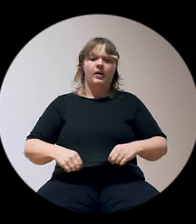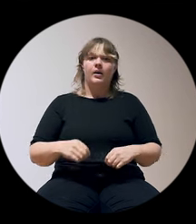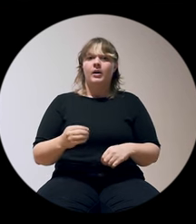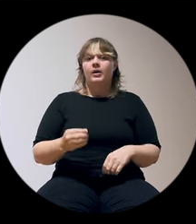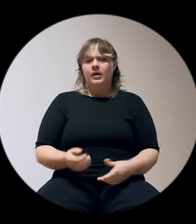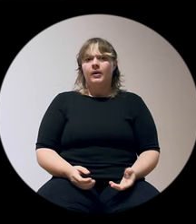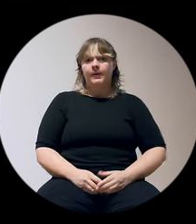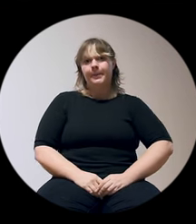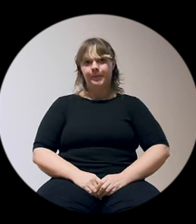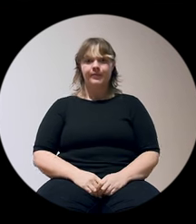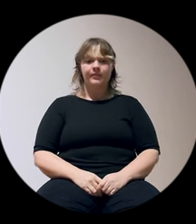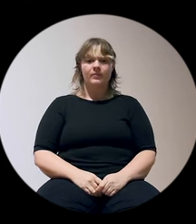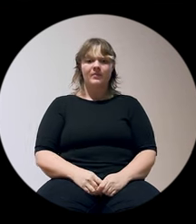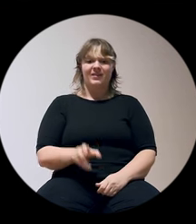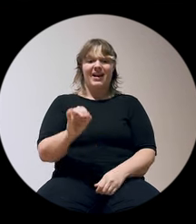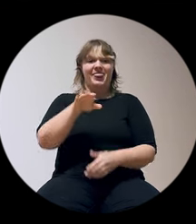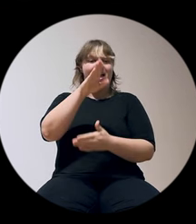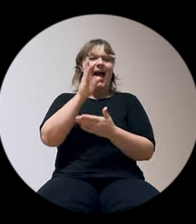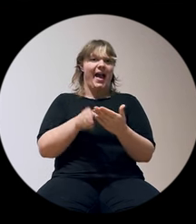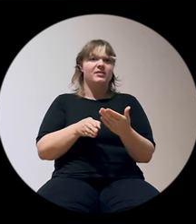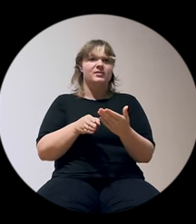garden of it. And at the end of this,